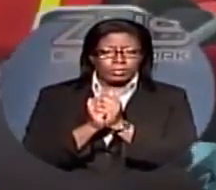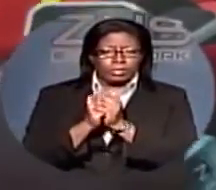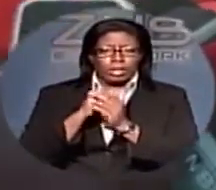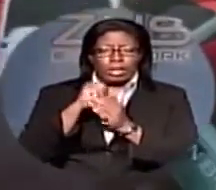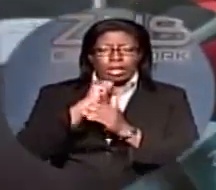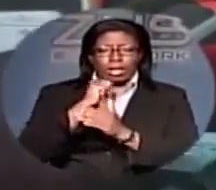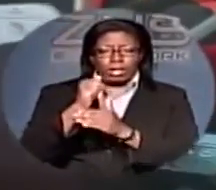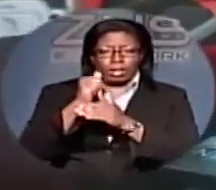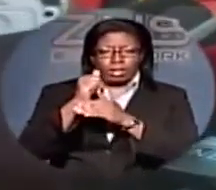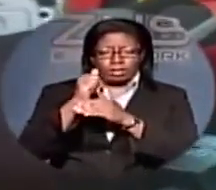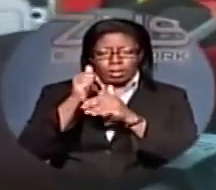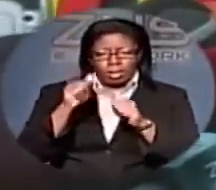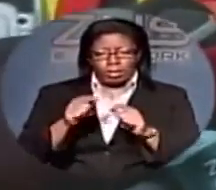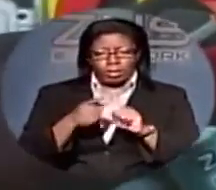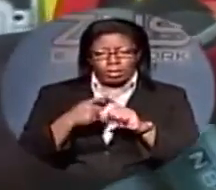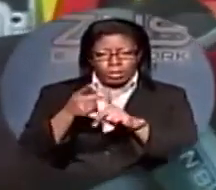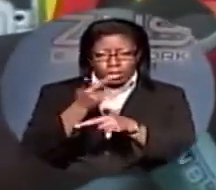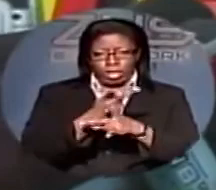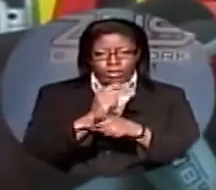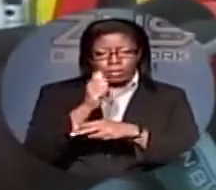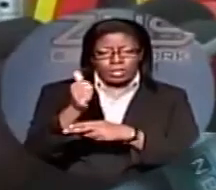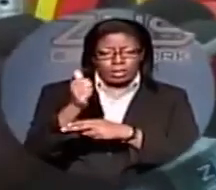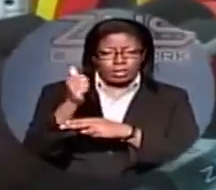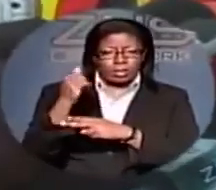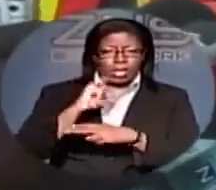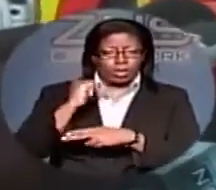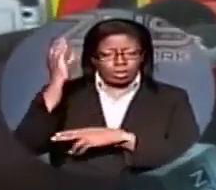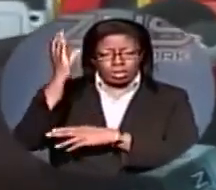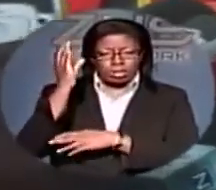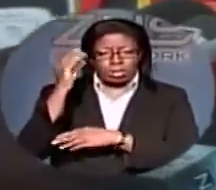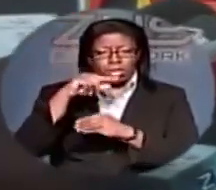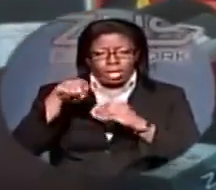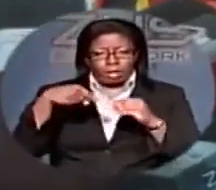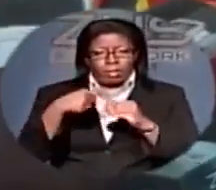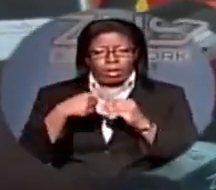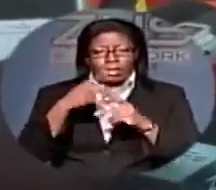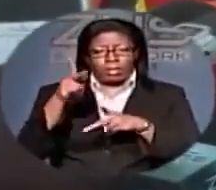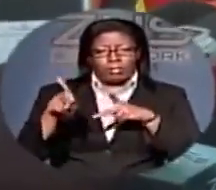themselves. And so I've always been concerned about this aspect of public health in the Bahamas.